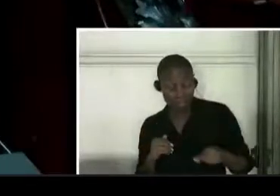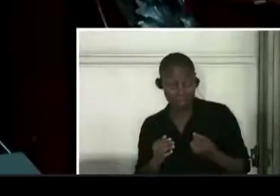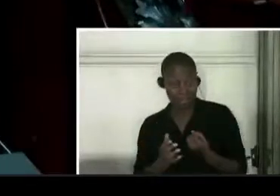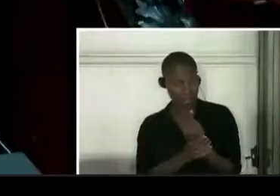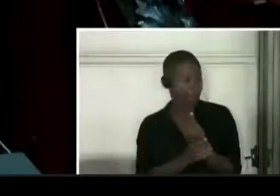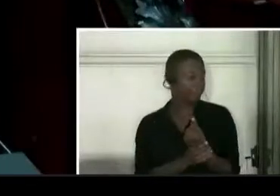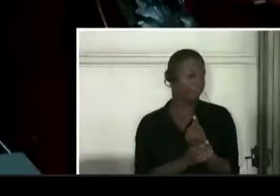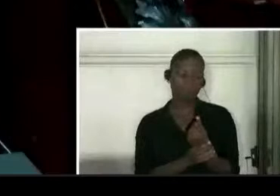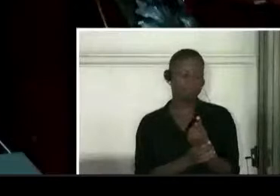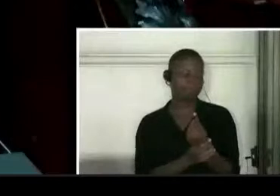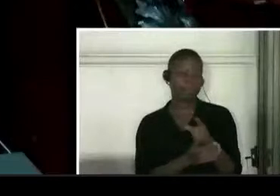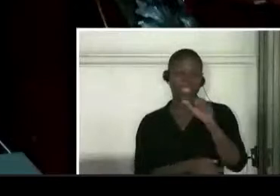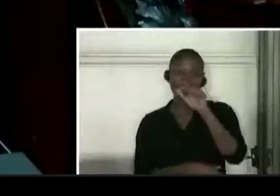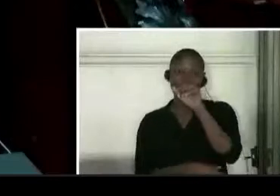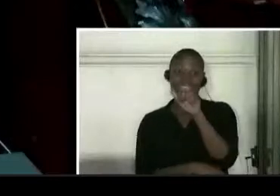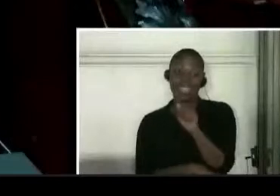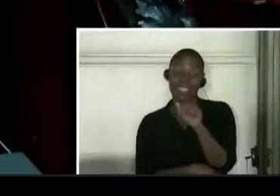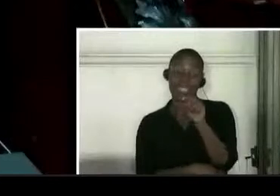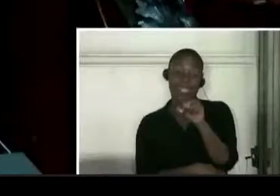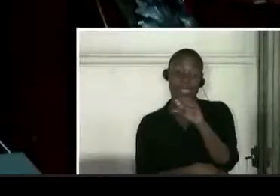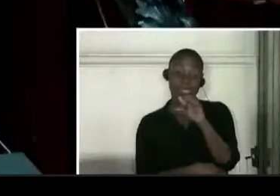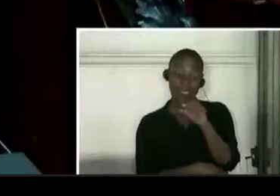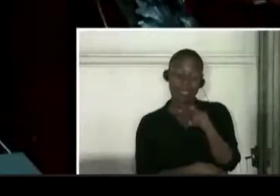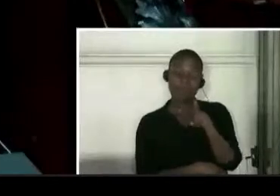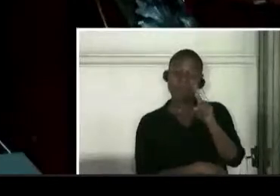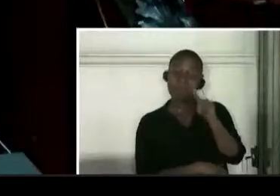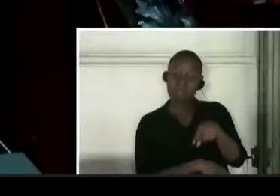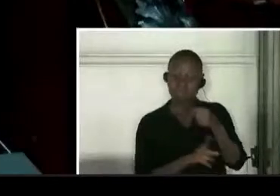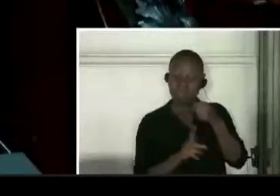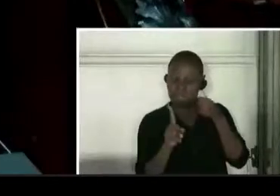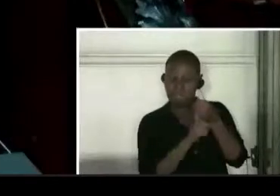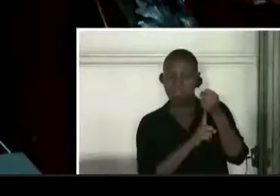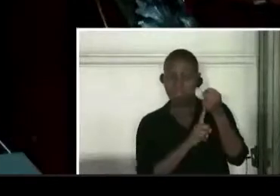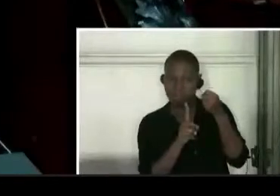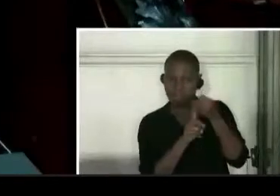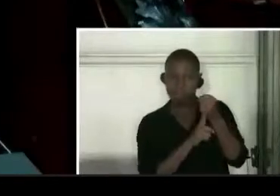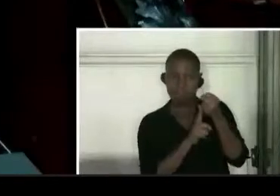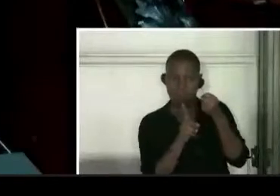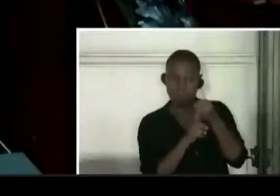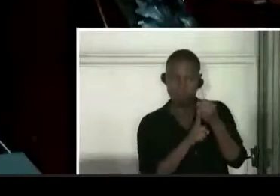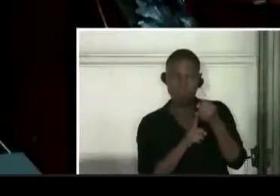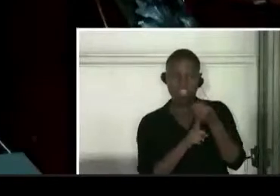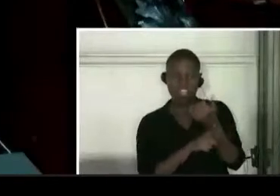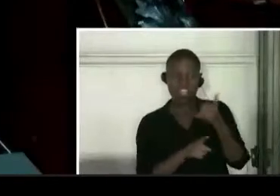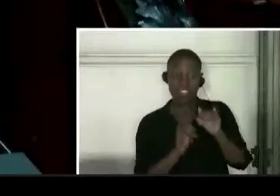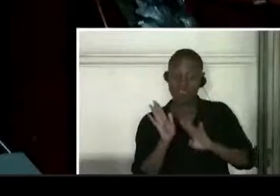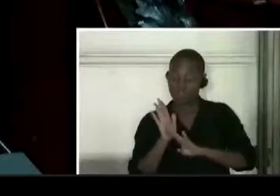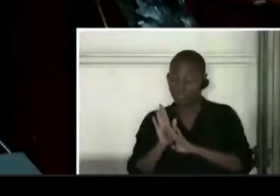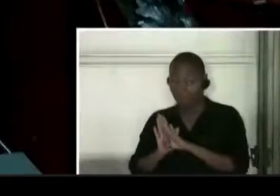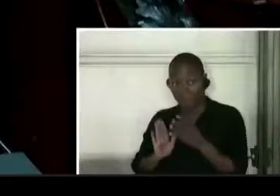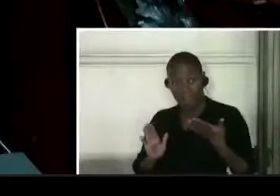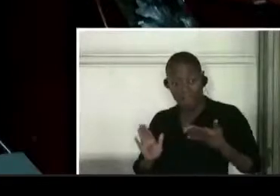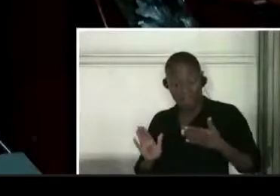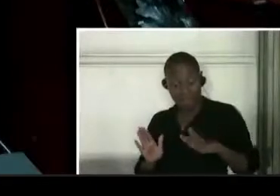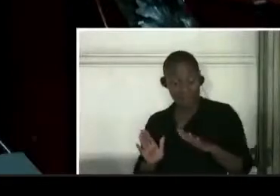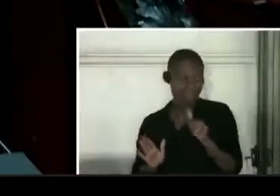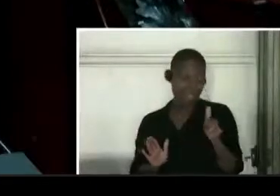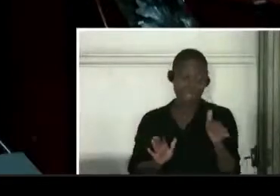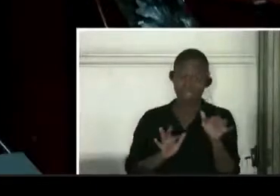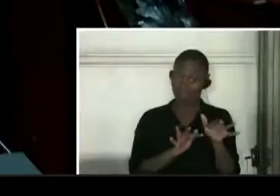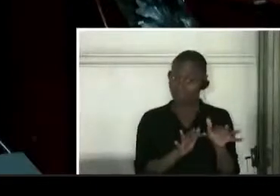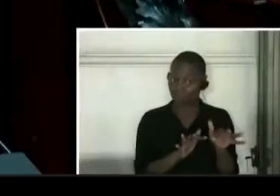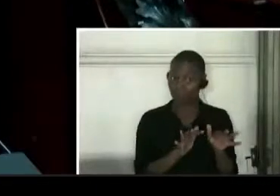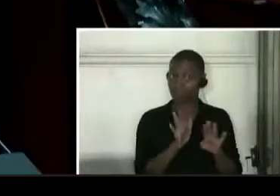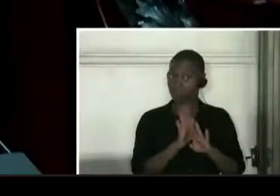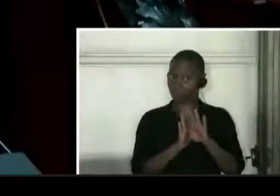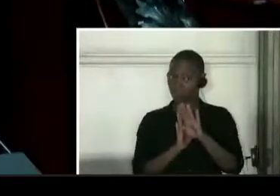MEC, must fight against all tendencies that seek to reject bettering the lives of our people. On that